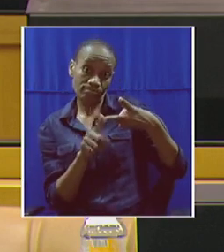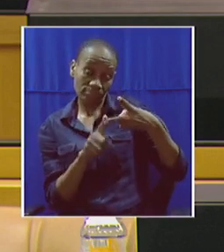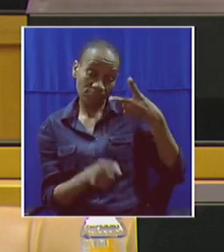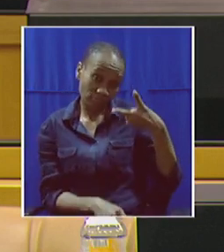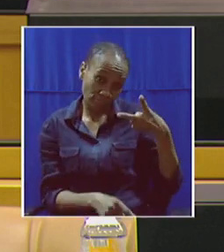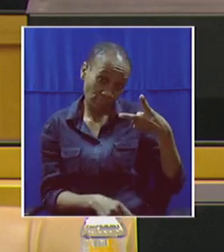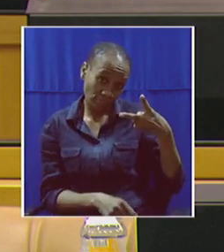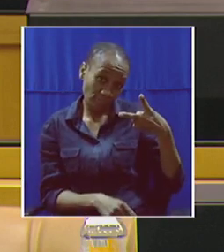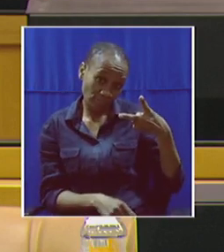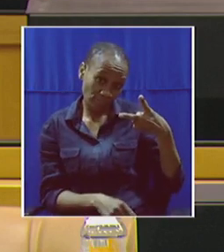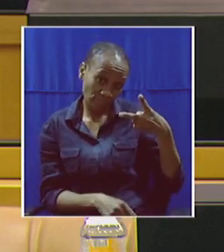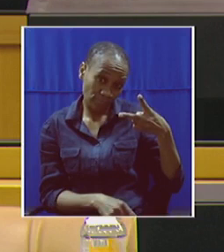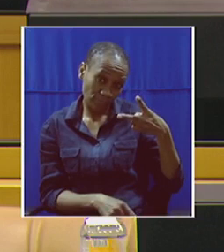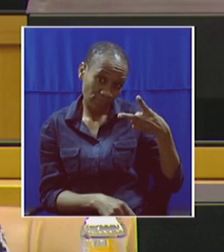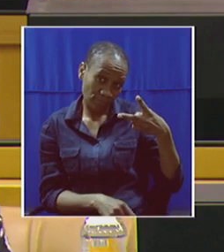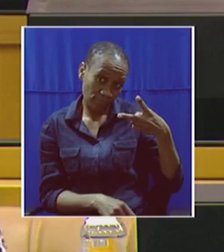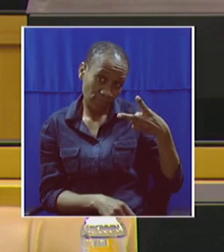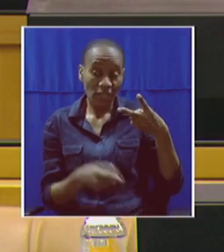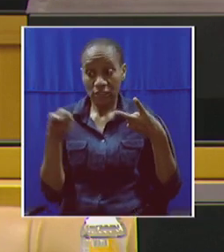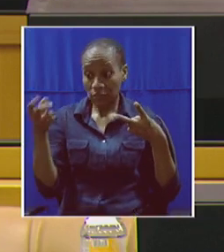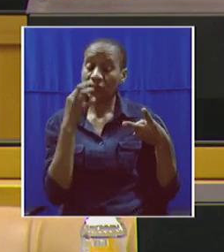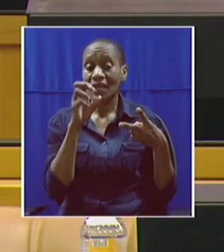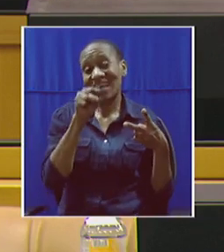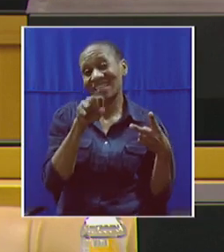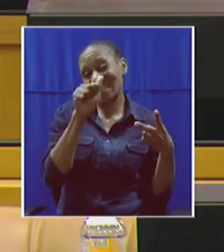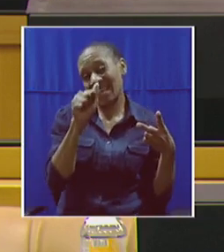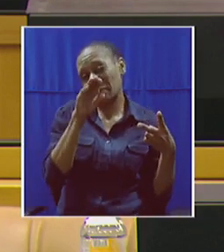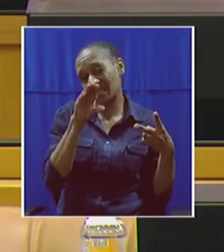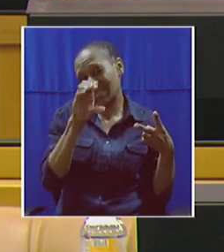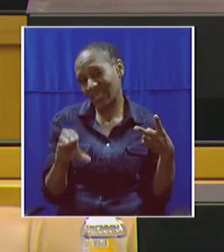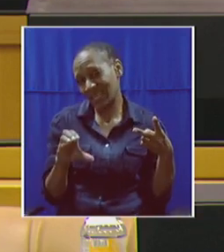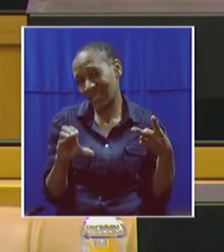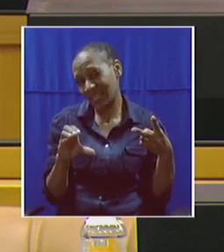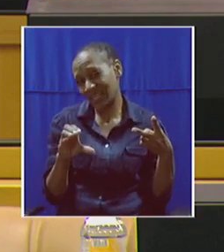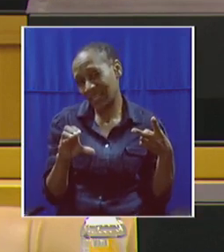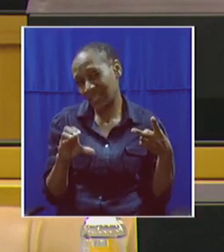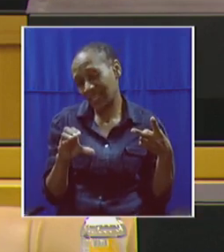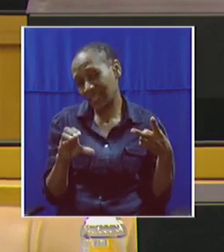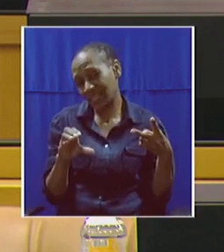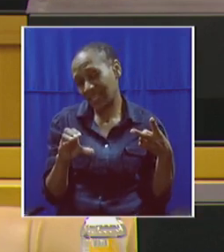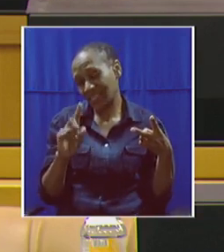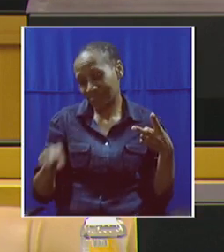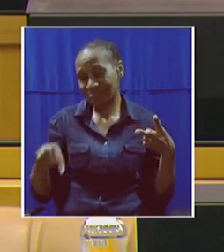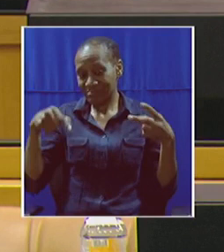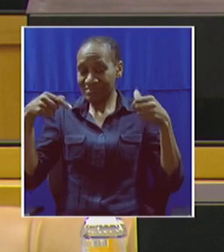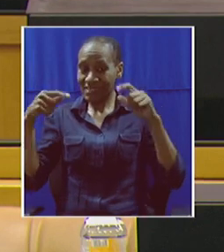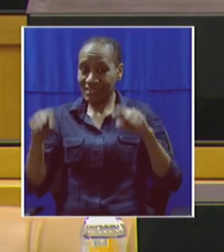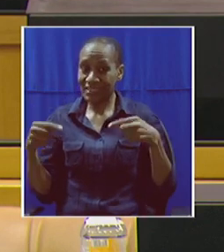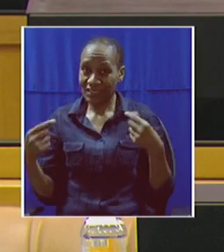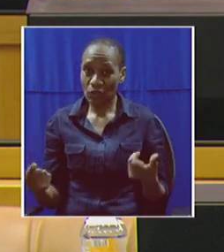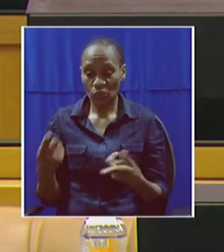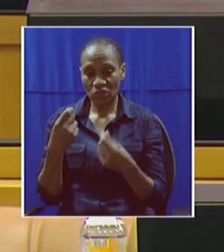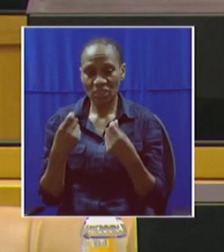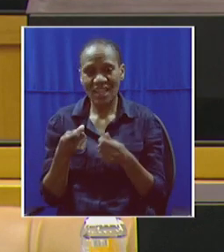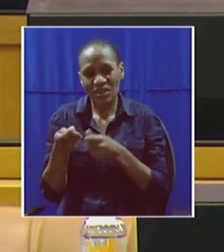issue that um the sabc was unable to deal with um uh selling of